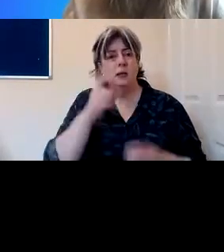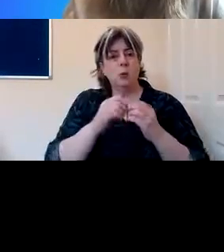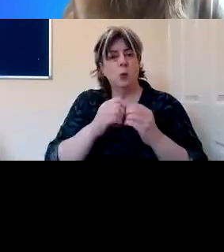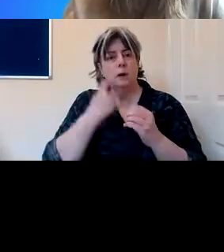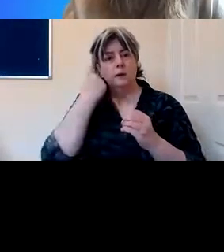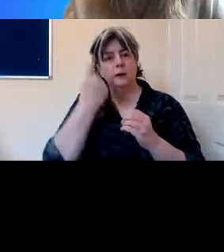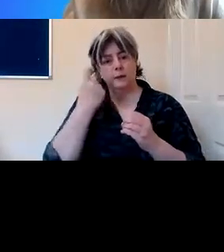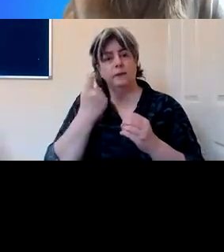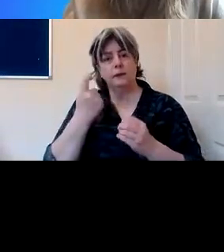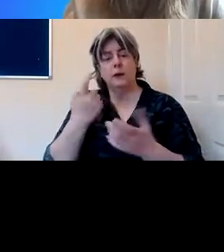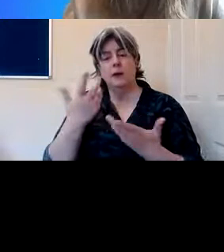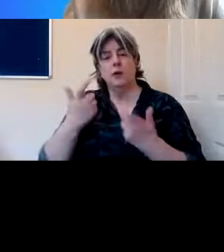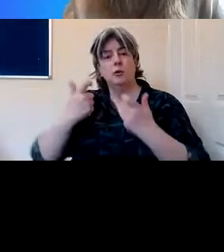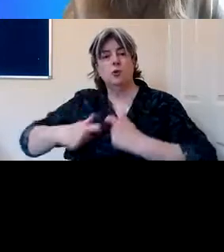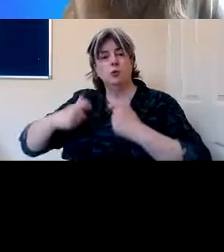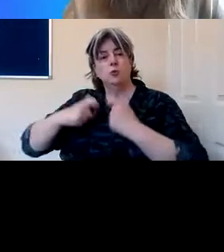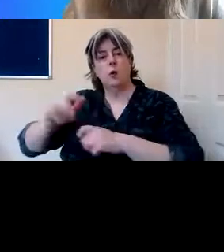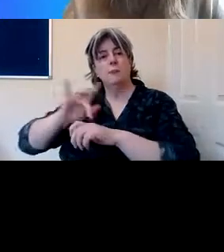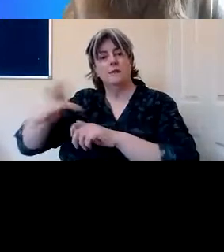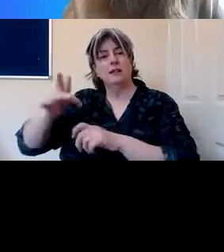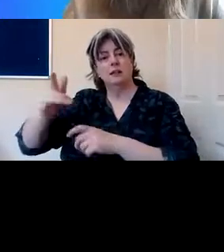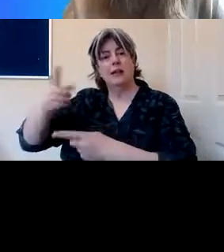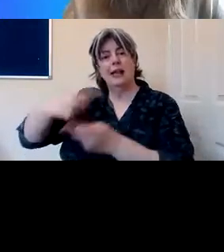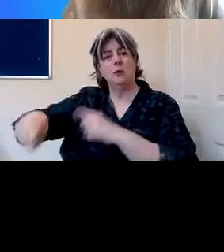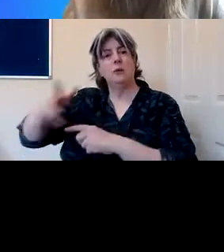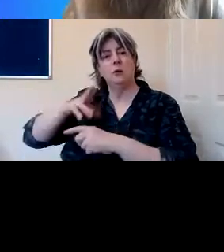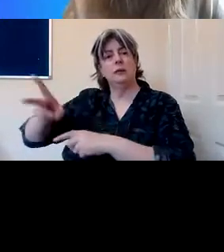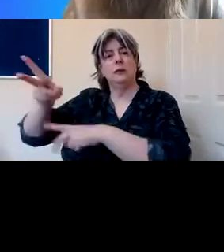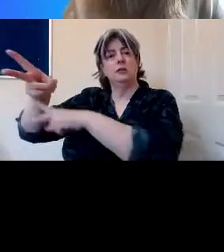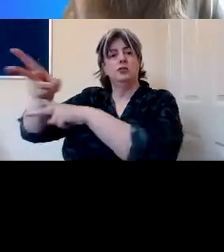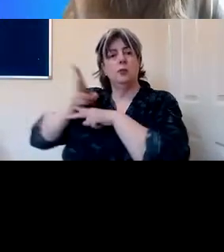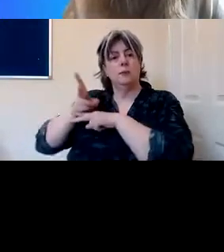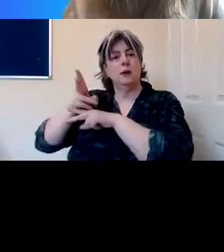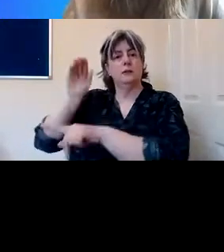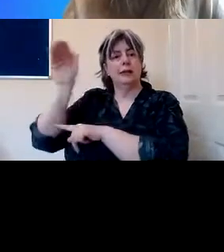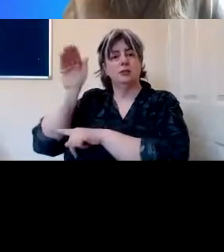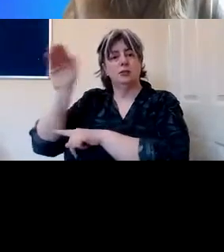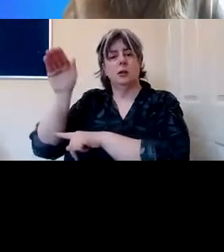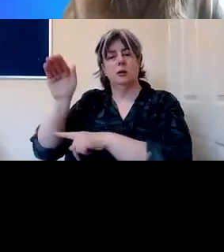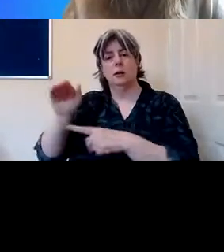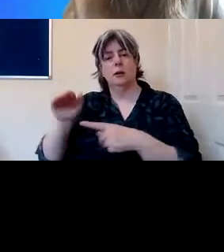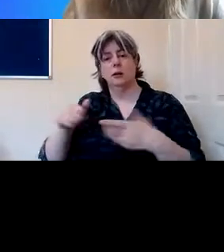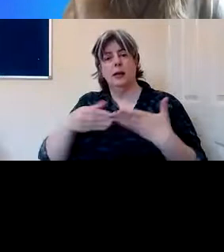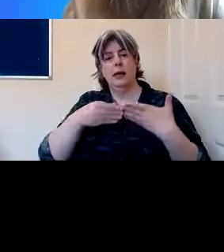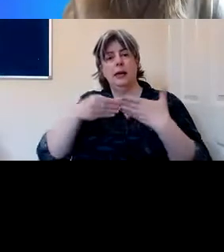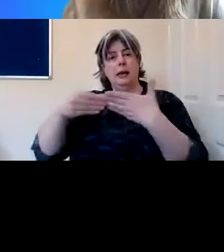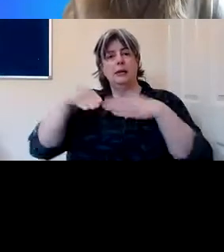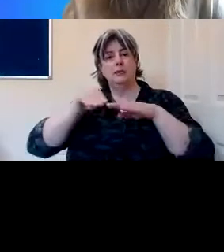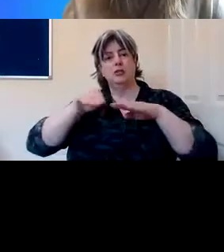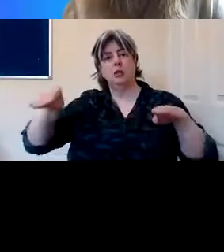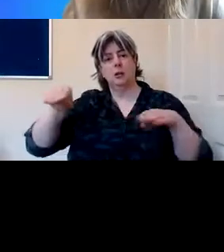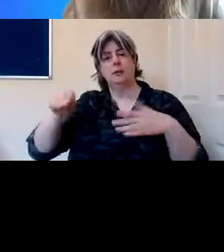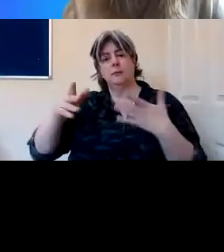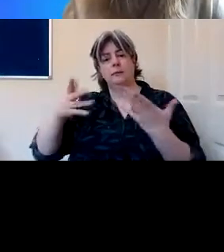work profession, everybody has to have a supervisor who's external. And when it gets to a leadership level, that supervisor is external to